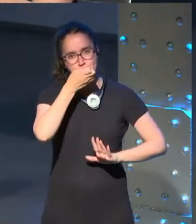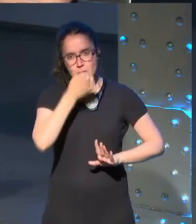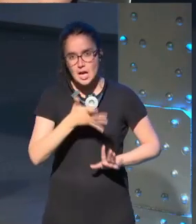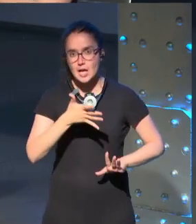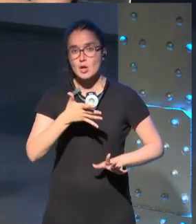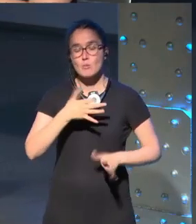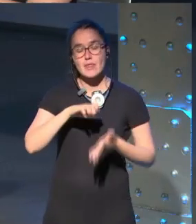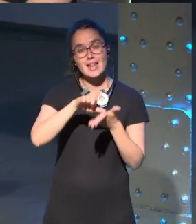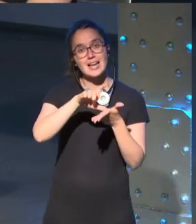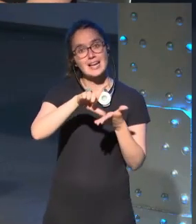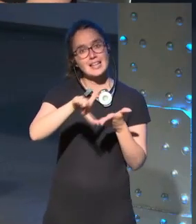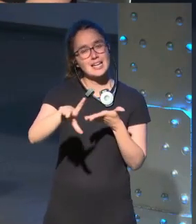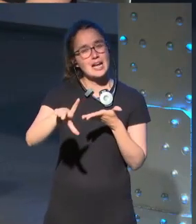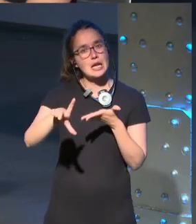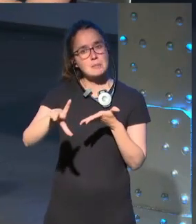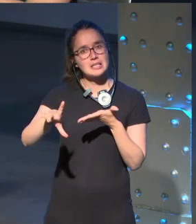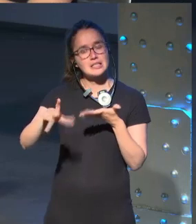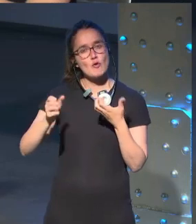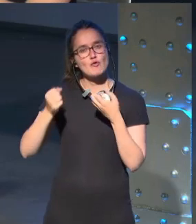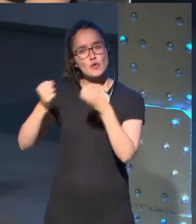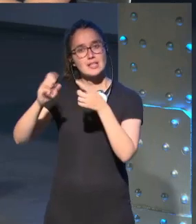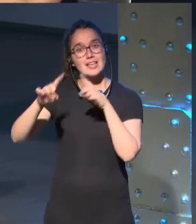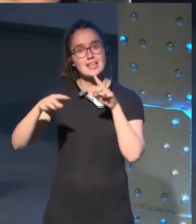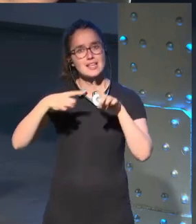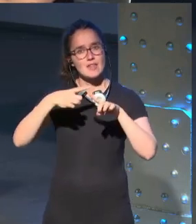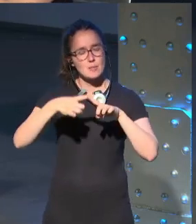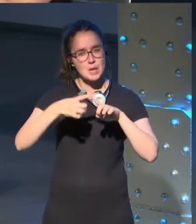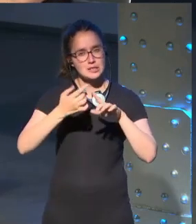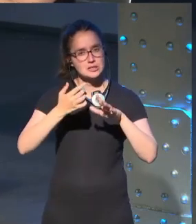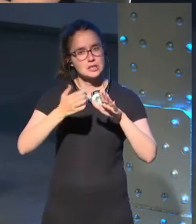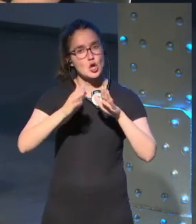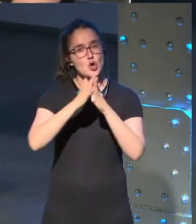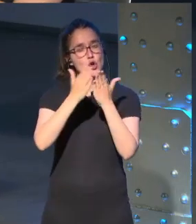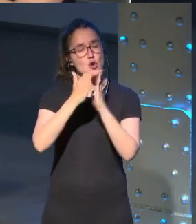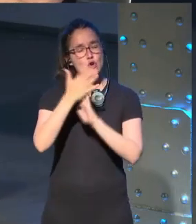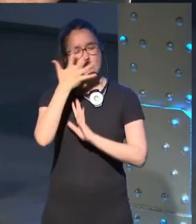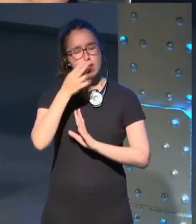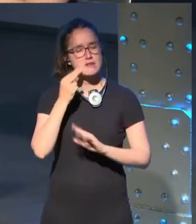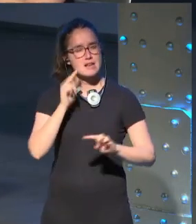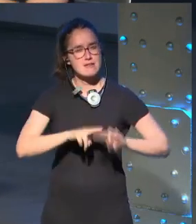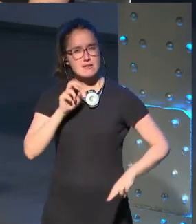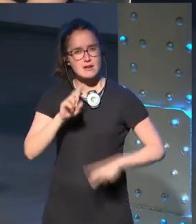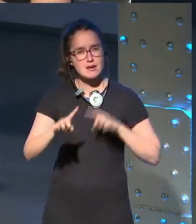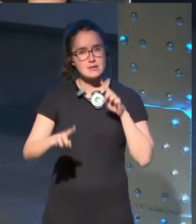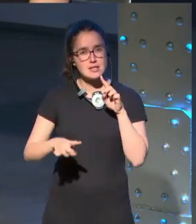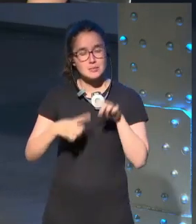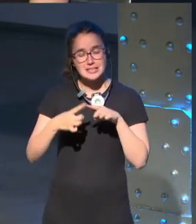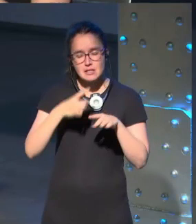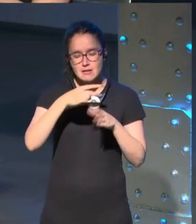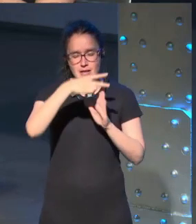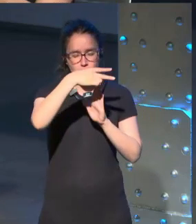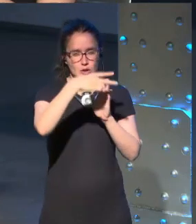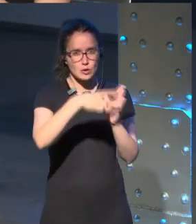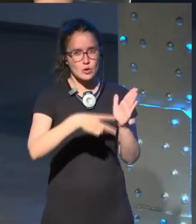well constructed, so that from a literary perspective it can be well written and still be a thriller or a crime